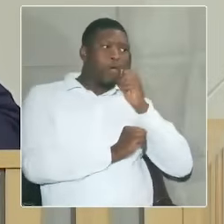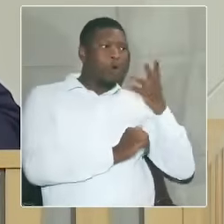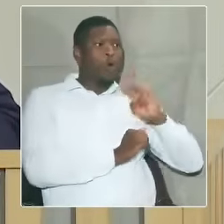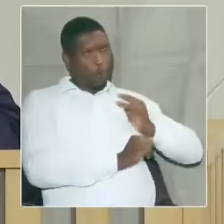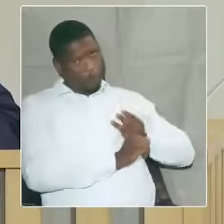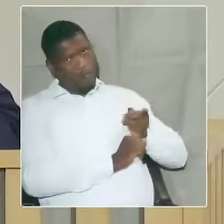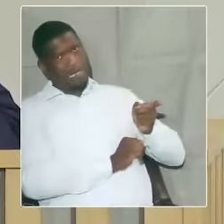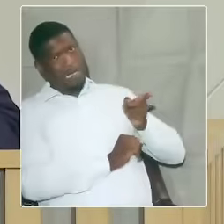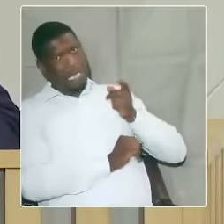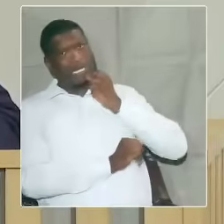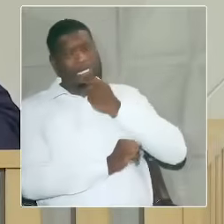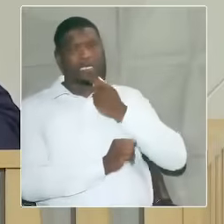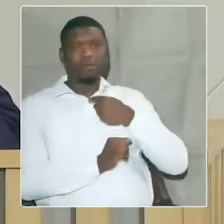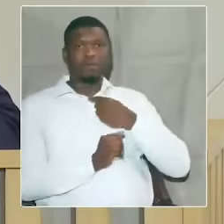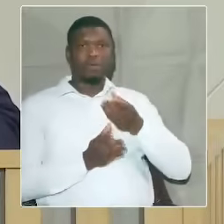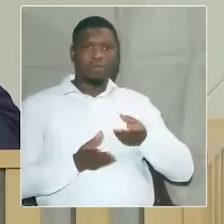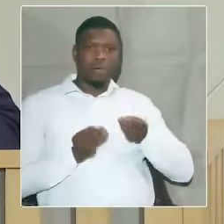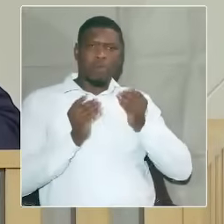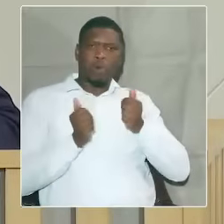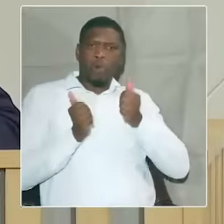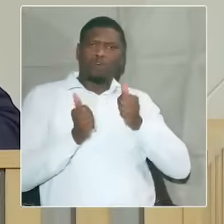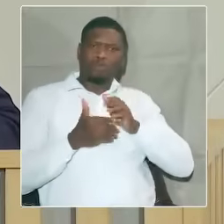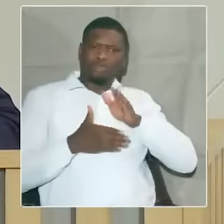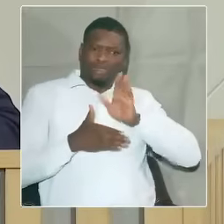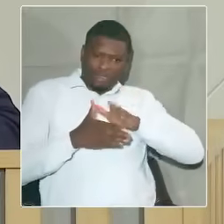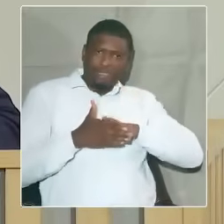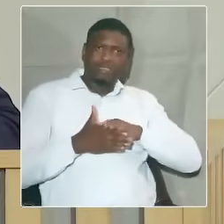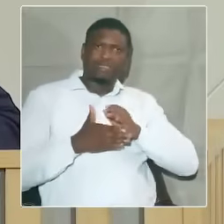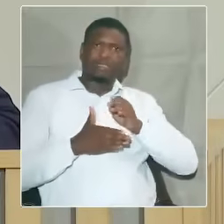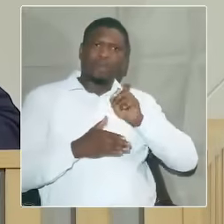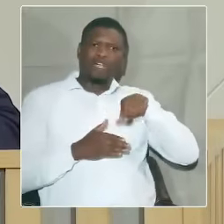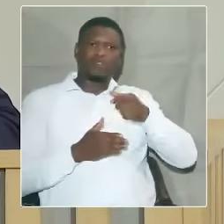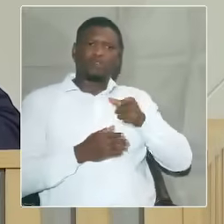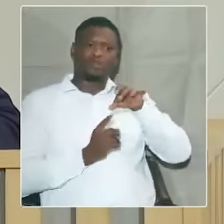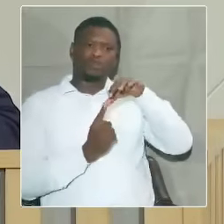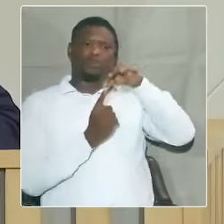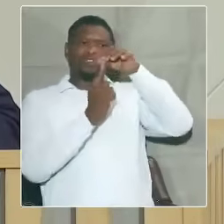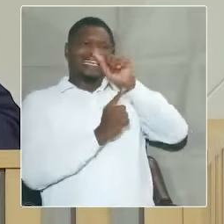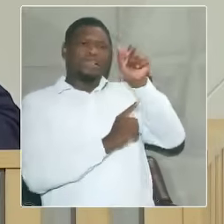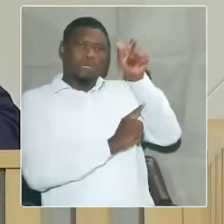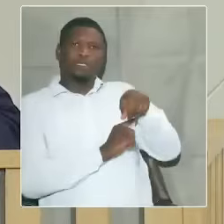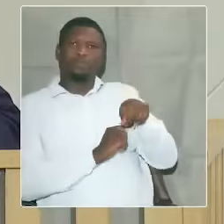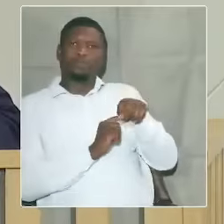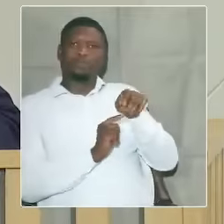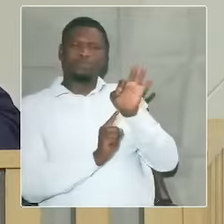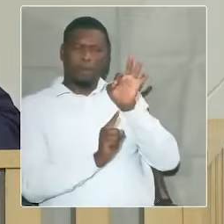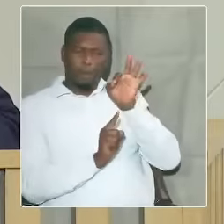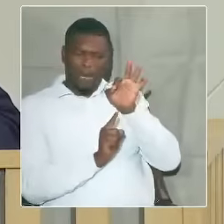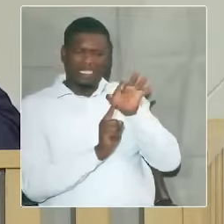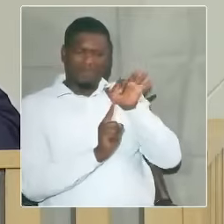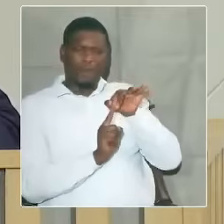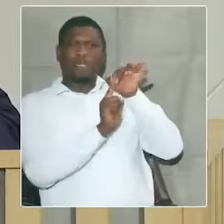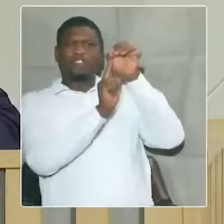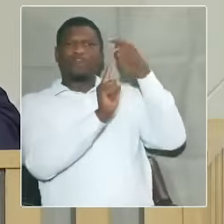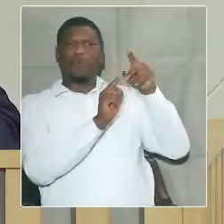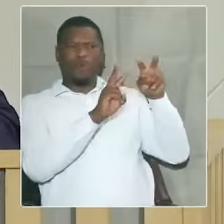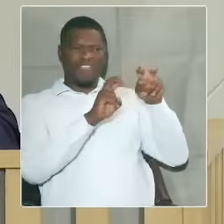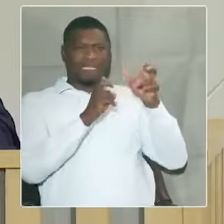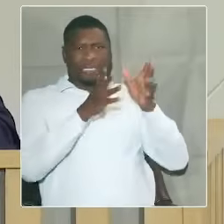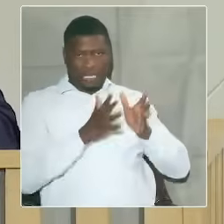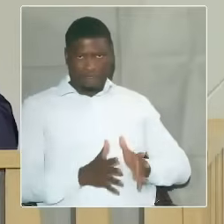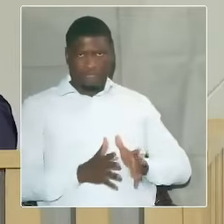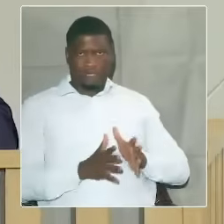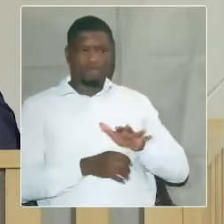to her, he or her, to find a justification to choose a specific